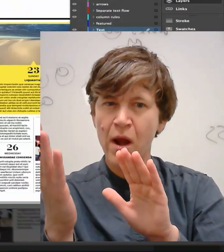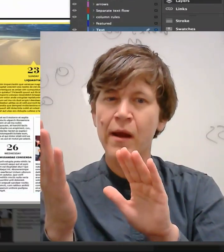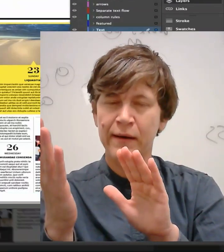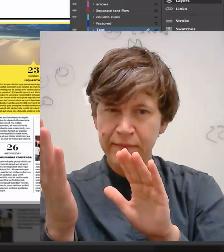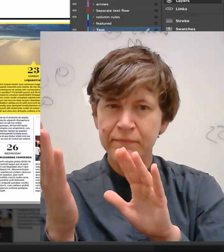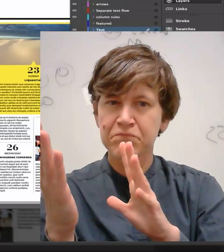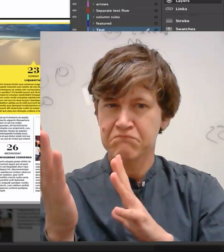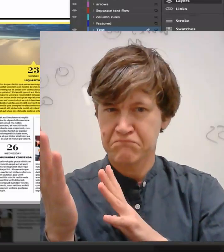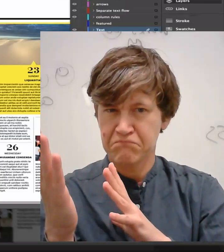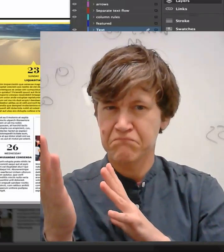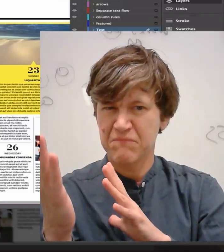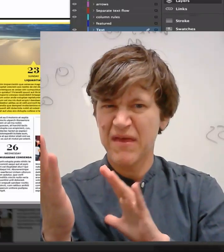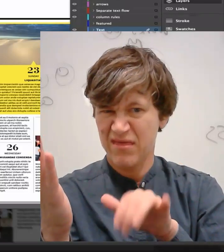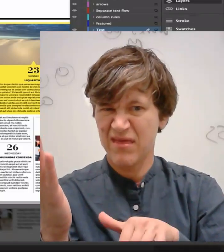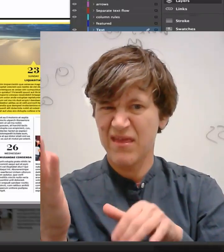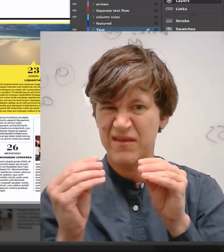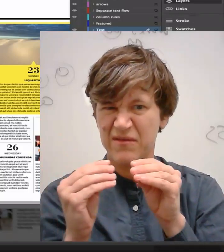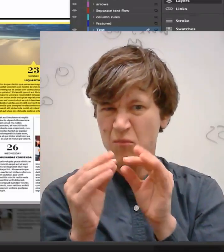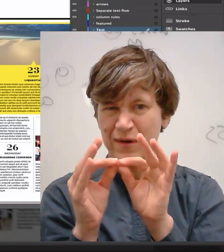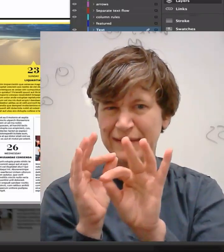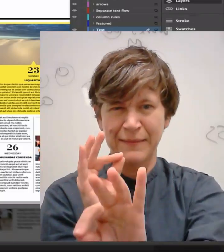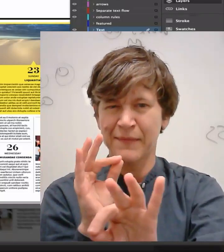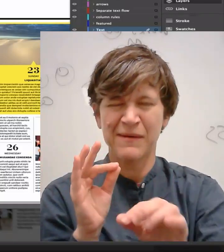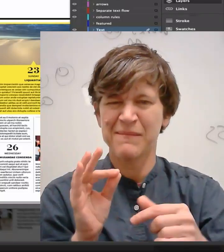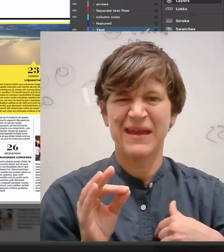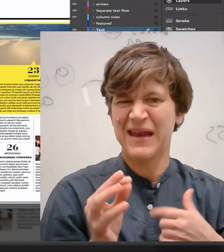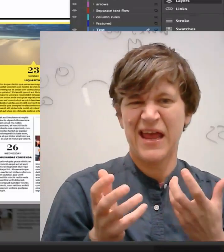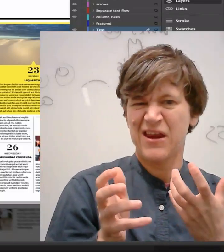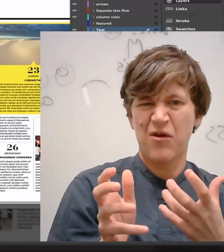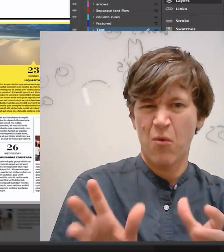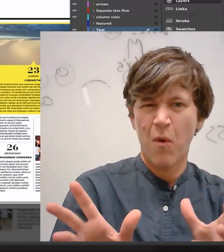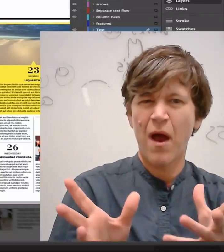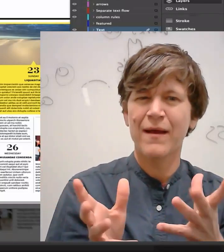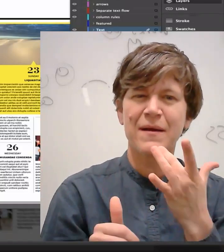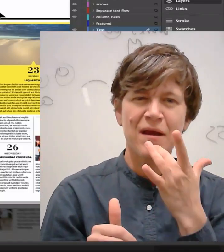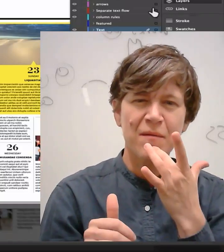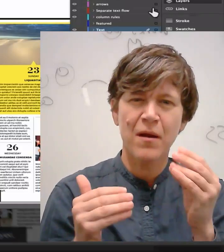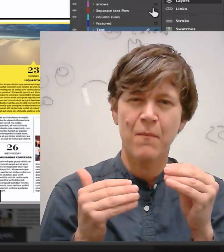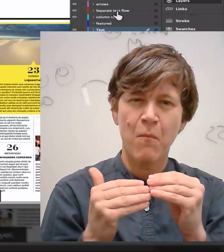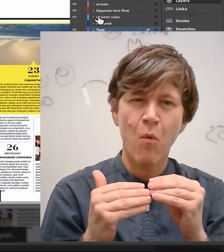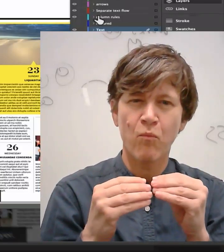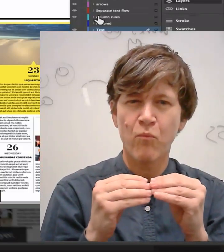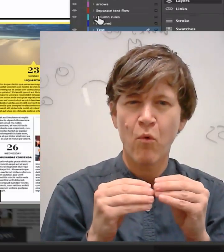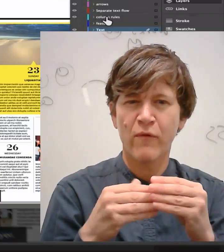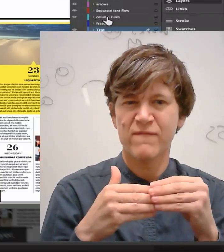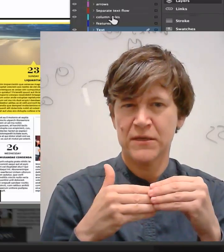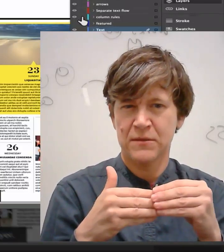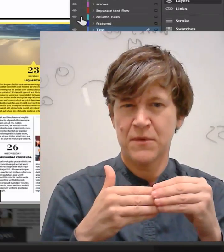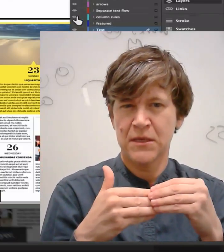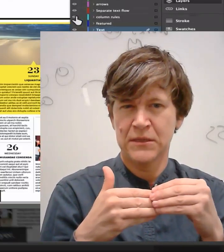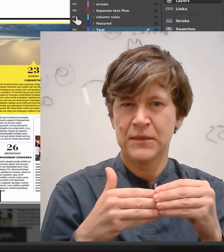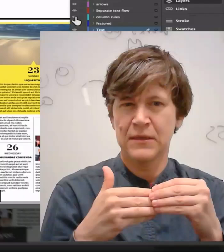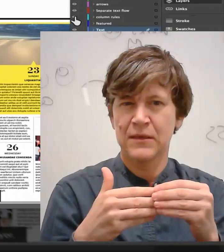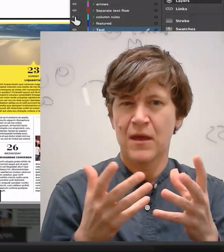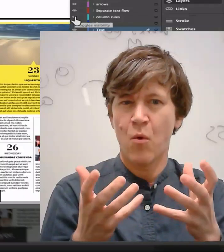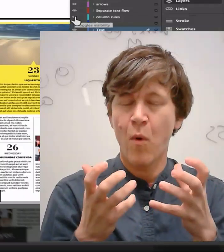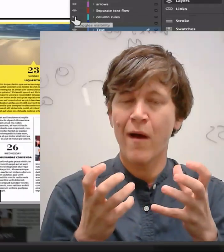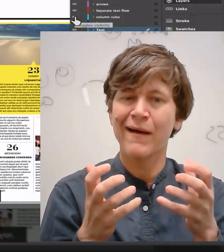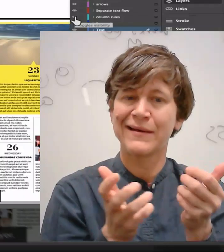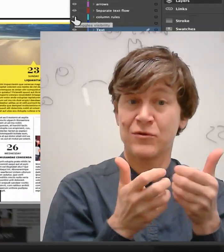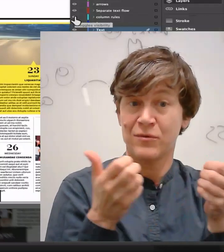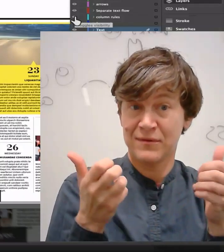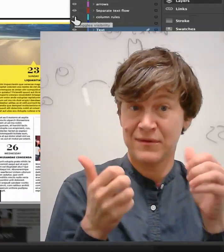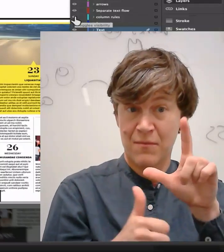fine. In this case, it doesn't give us the kind of flexibility that we need. So I've actually put them on a